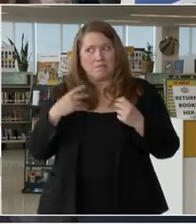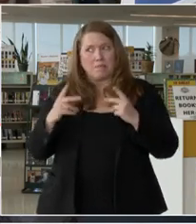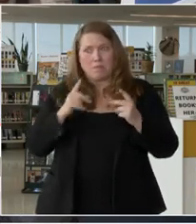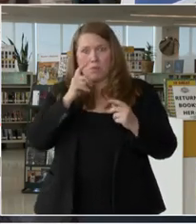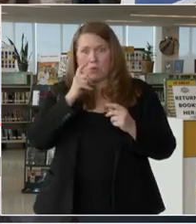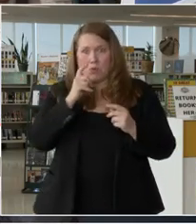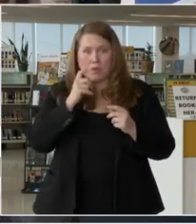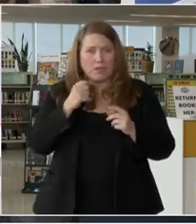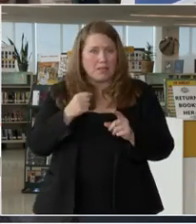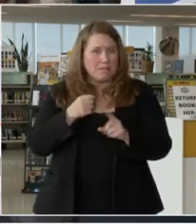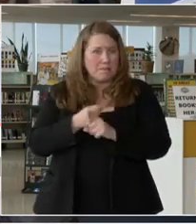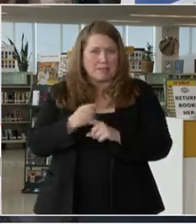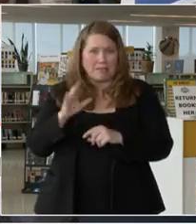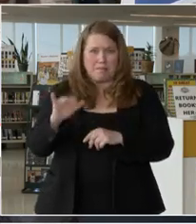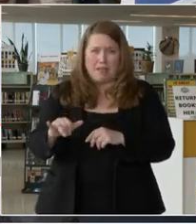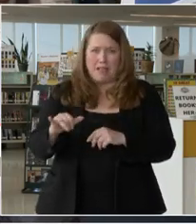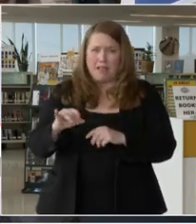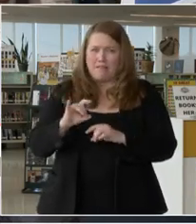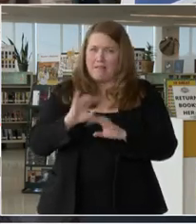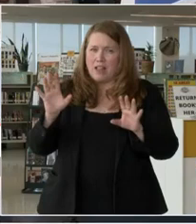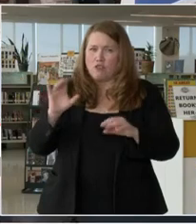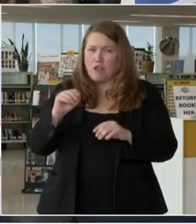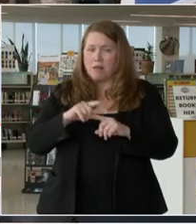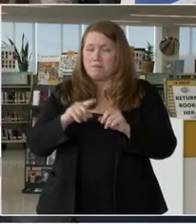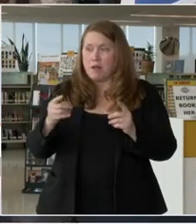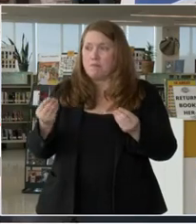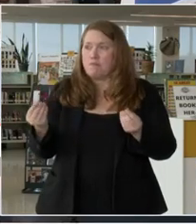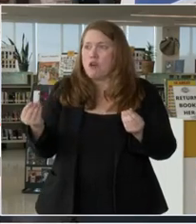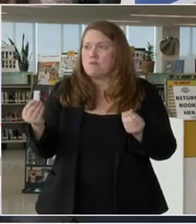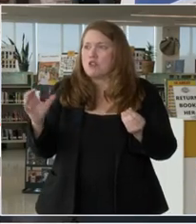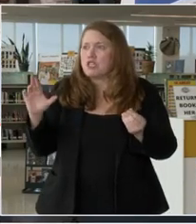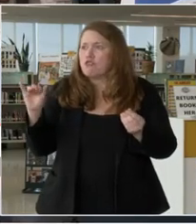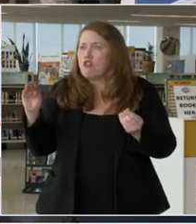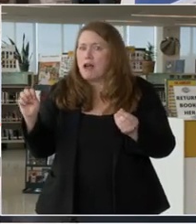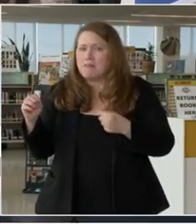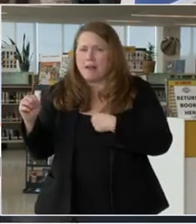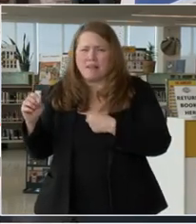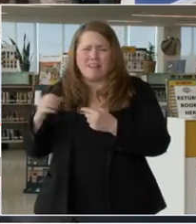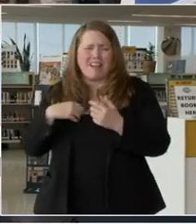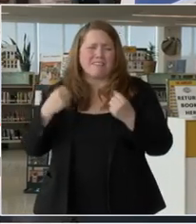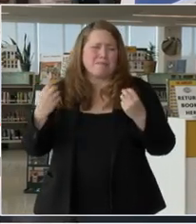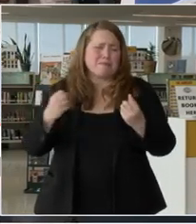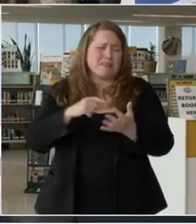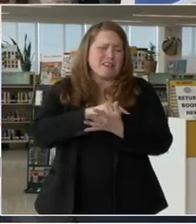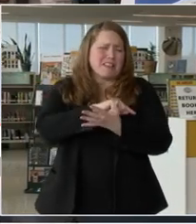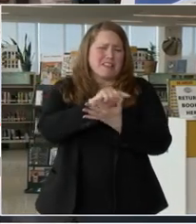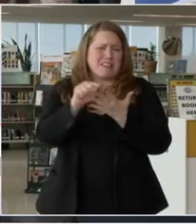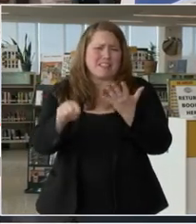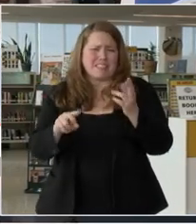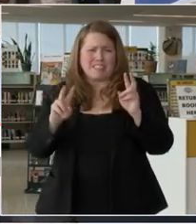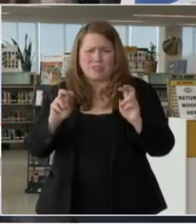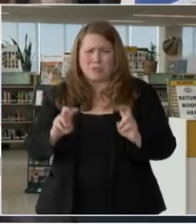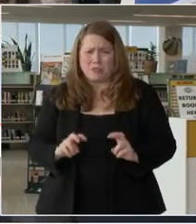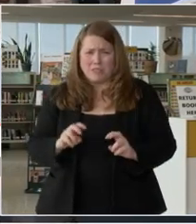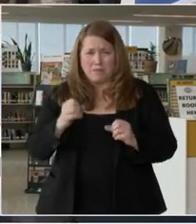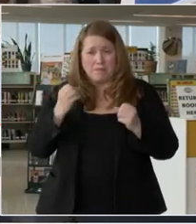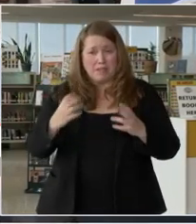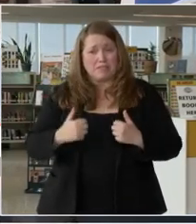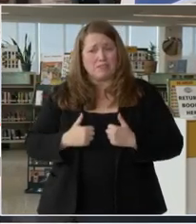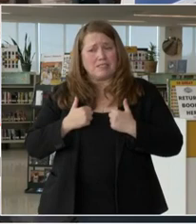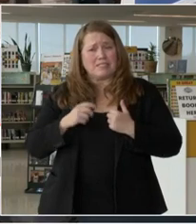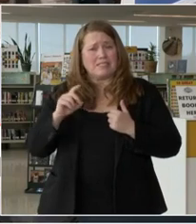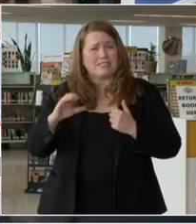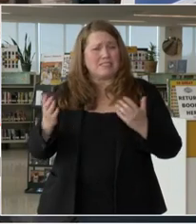not be impacted by violent crime, but property crime is their issue. And so we're dealing with all of those things, and I want the residents of the city to know that we will not